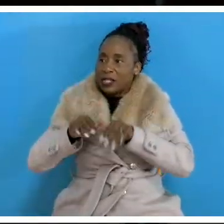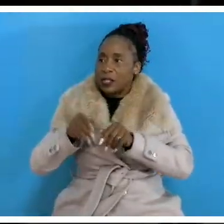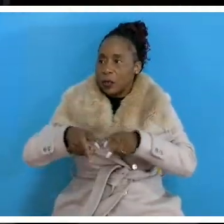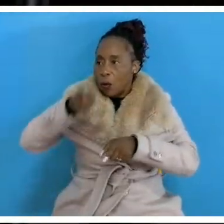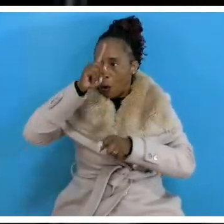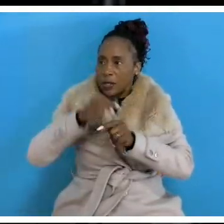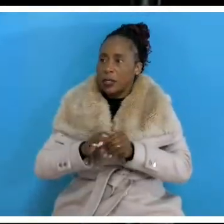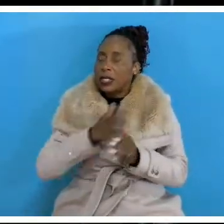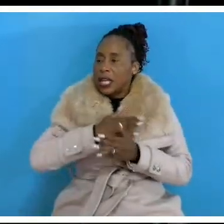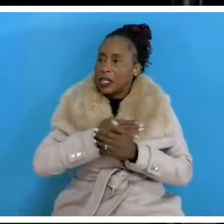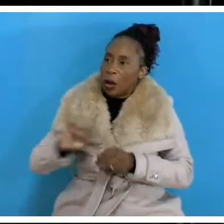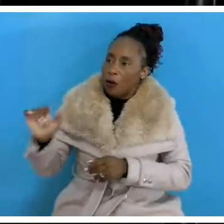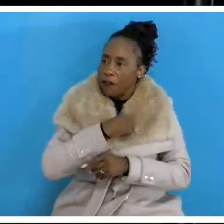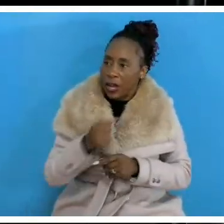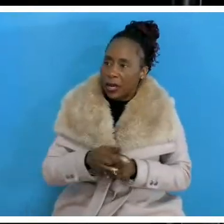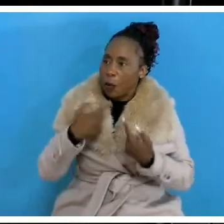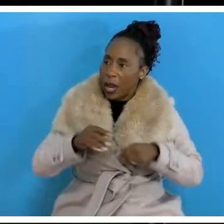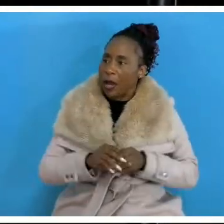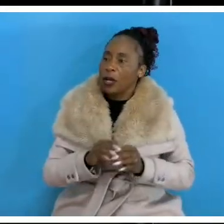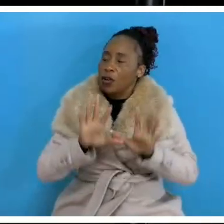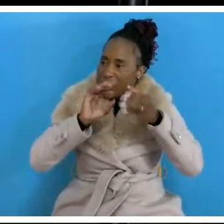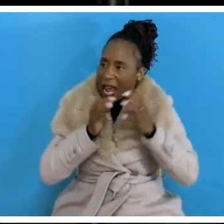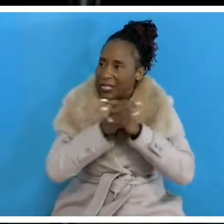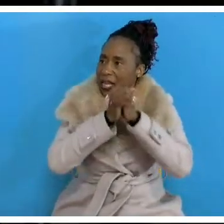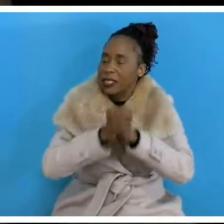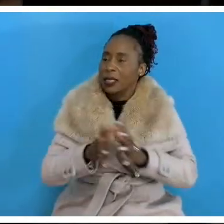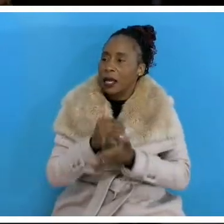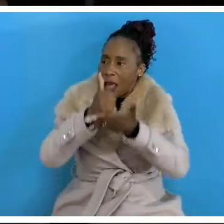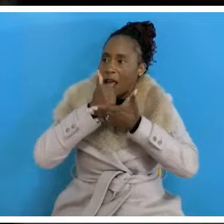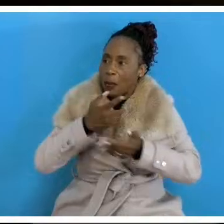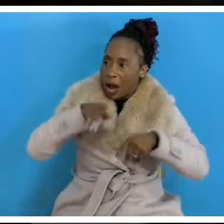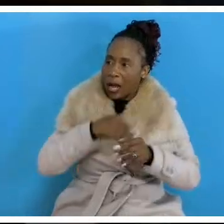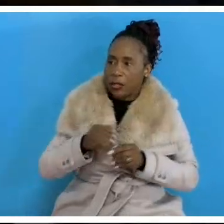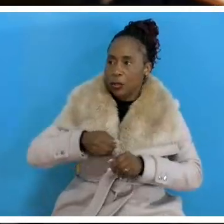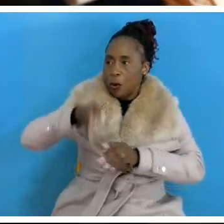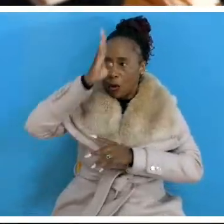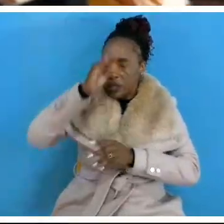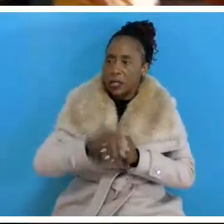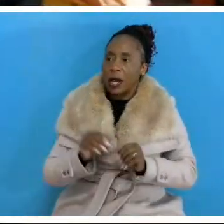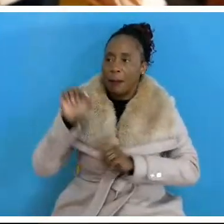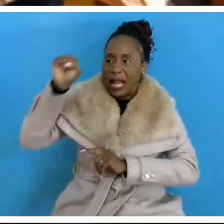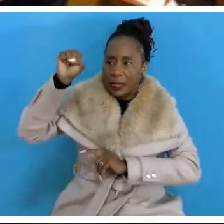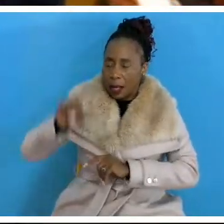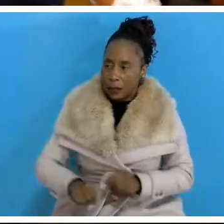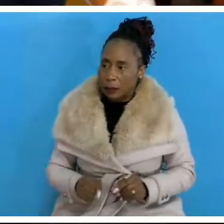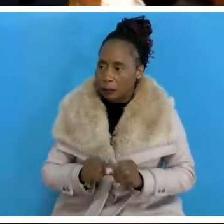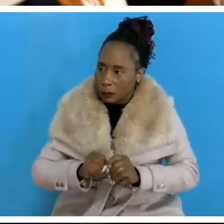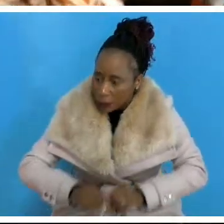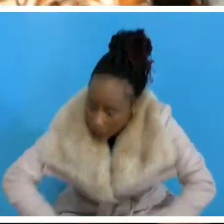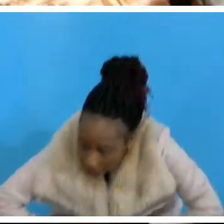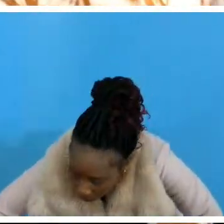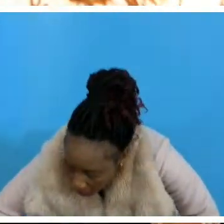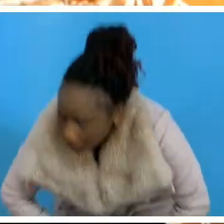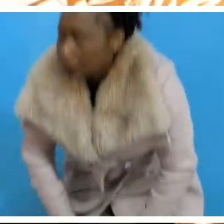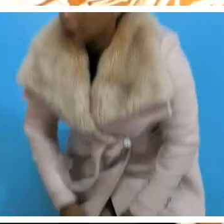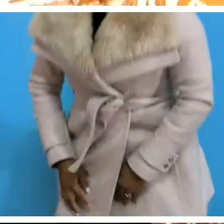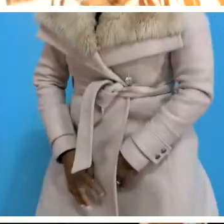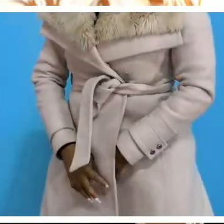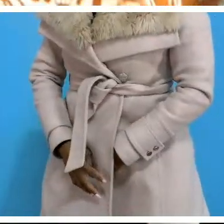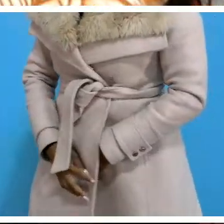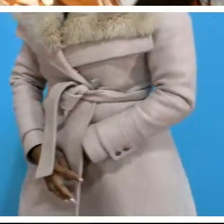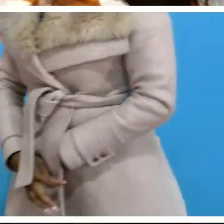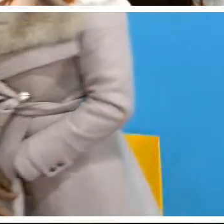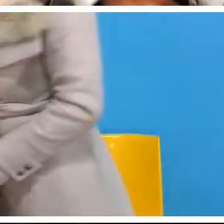But we are committed and we are united, so help us God. Amandla, Ubuntu, thank you. Thank you. Baie dankie meneer, dis reg.